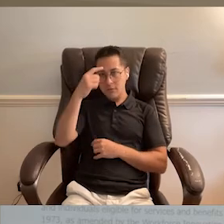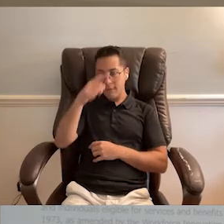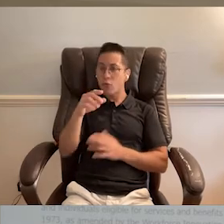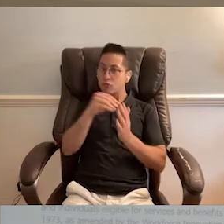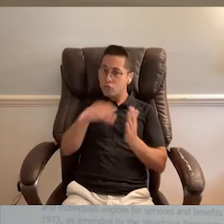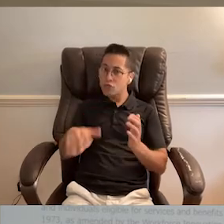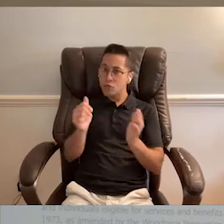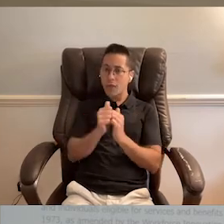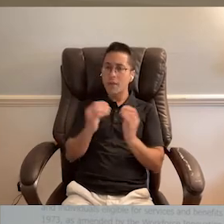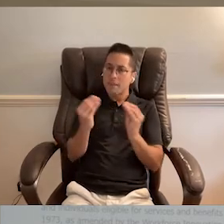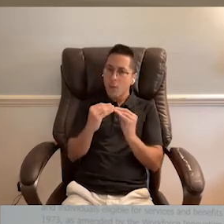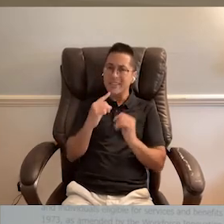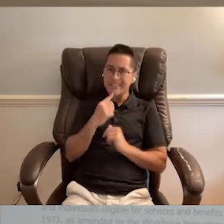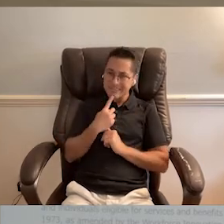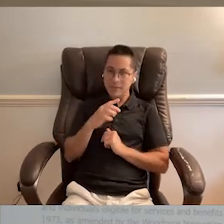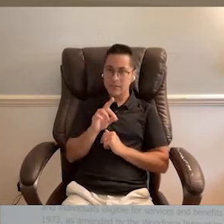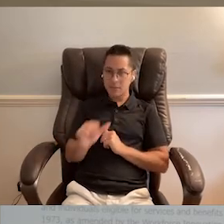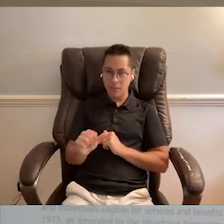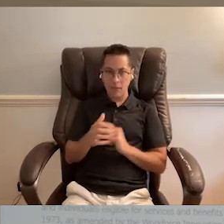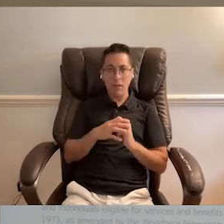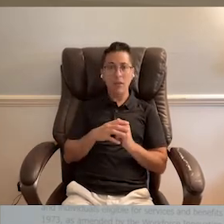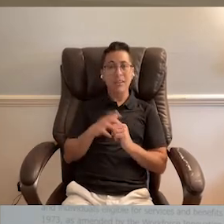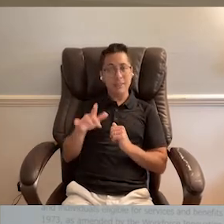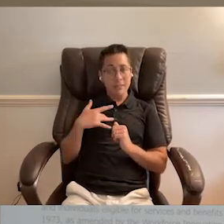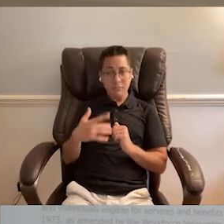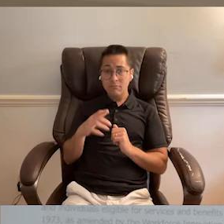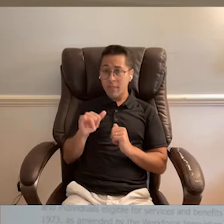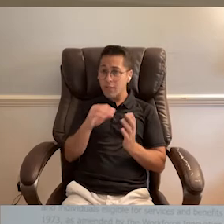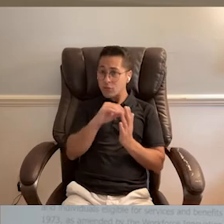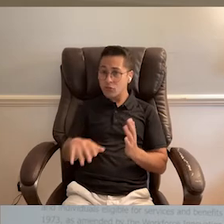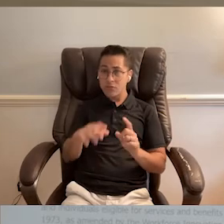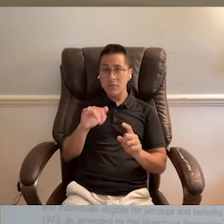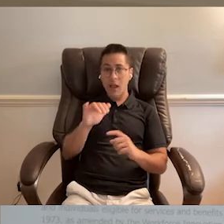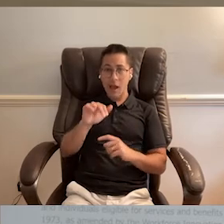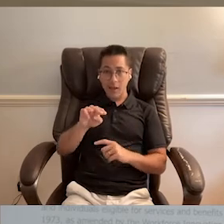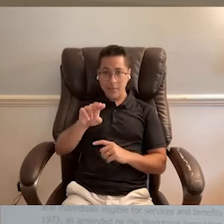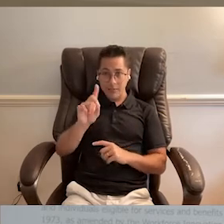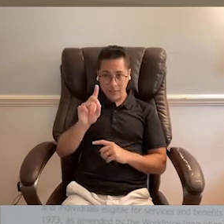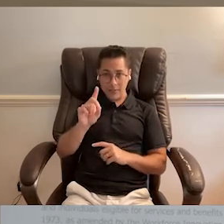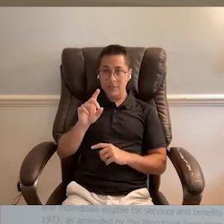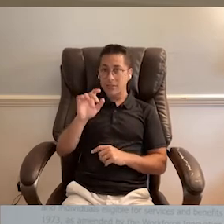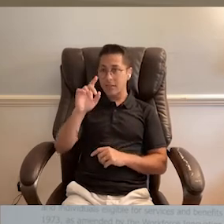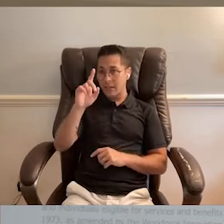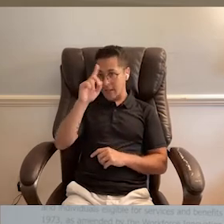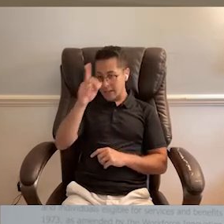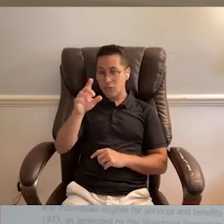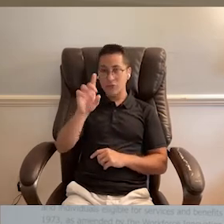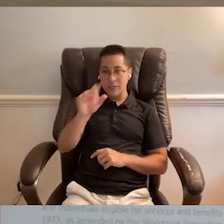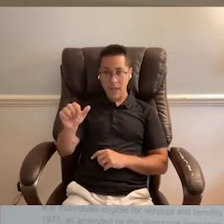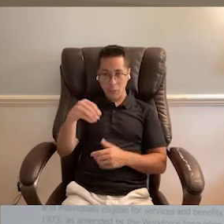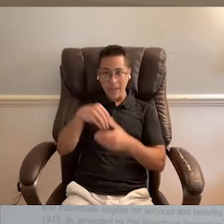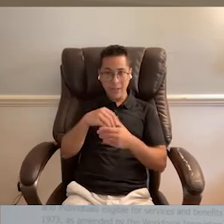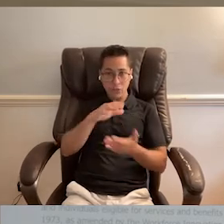significant disabilities. Usually that's students that are IND, intellectually disabled, in the schools. And they